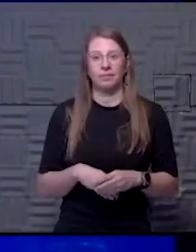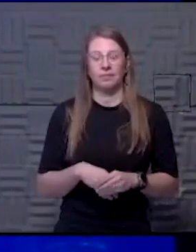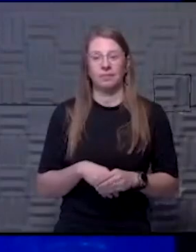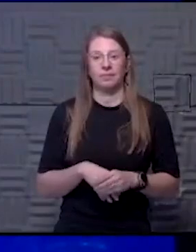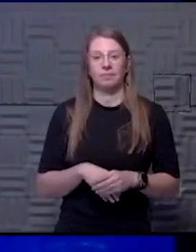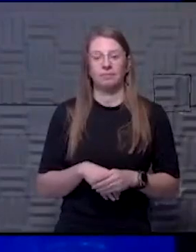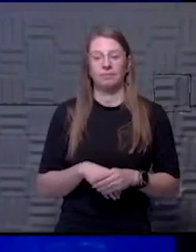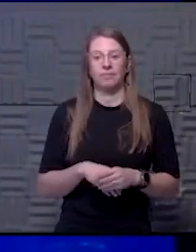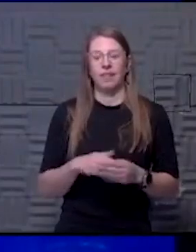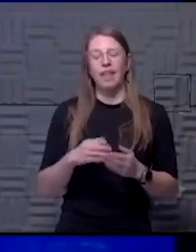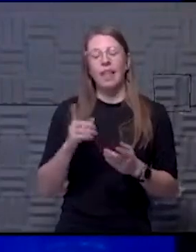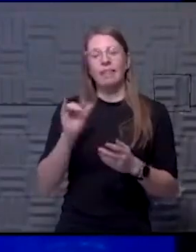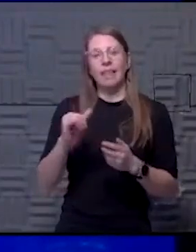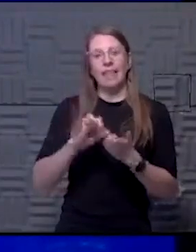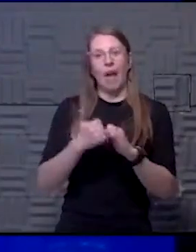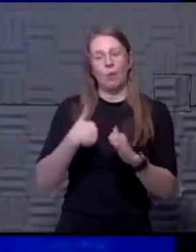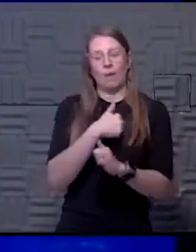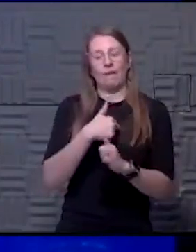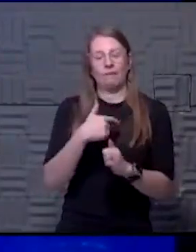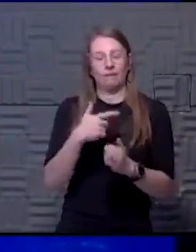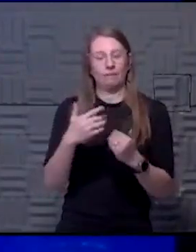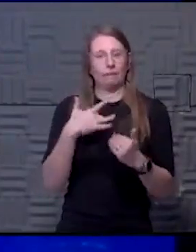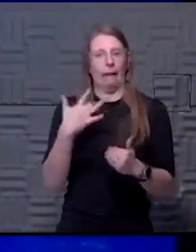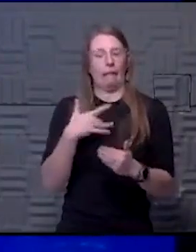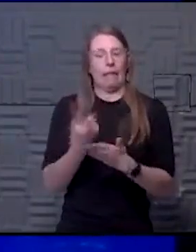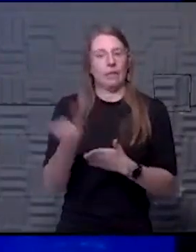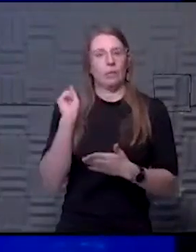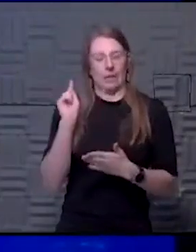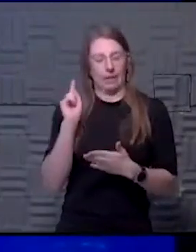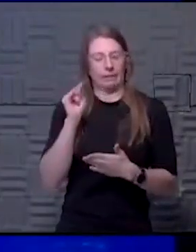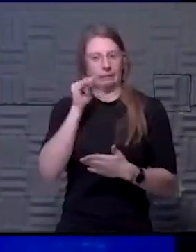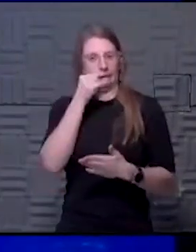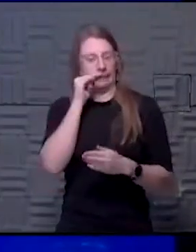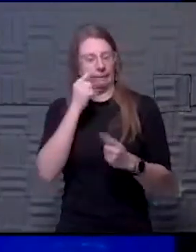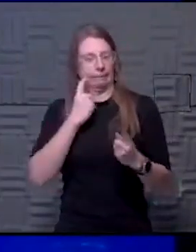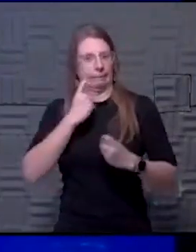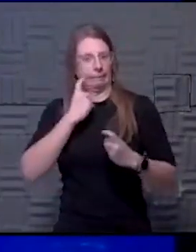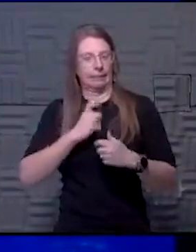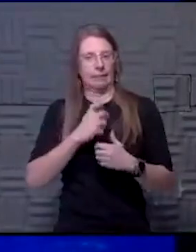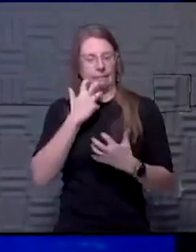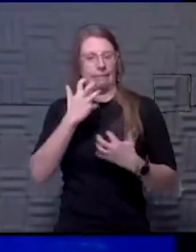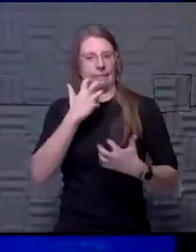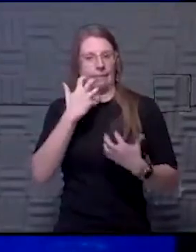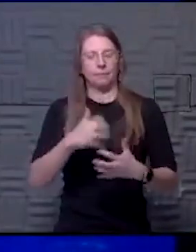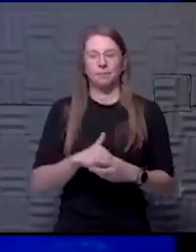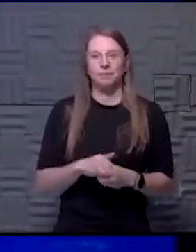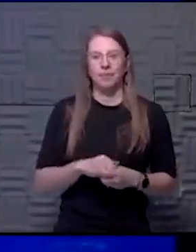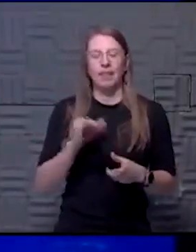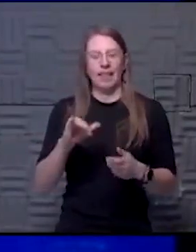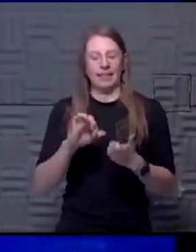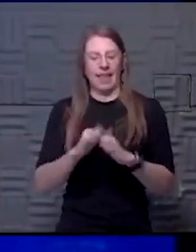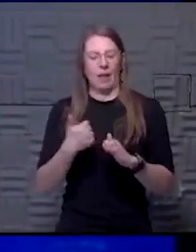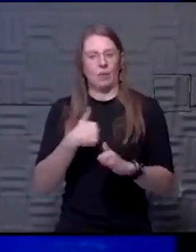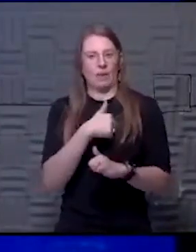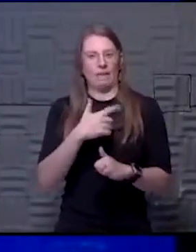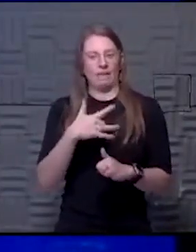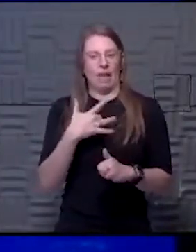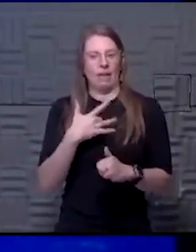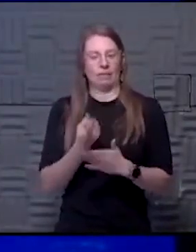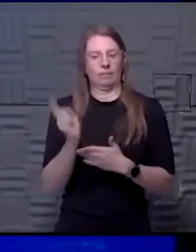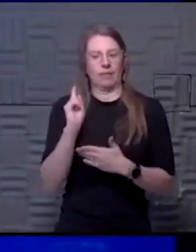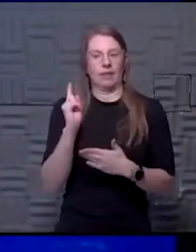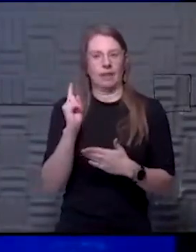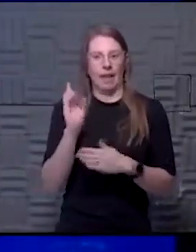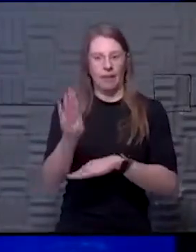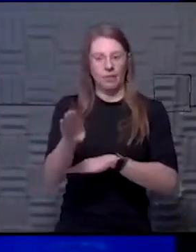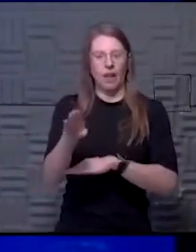That's how we felt last week, Ellen. Don't feel bad. That's exactly what the response was on Friday afternoon, right there. That was it. Yes, it was. I'm going to run outside